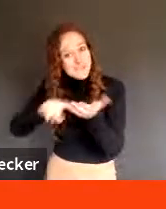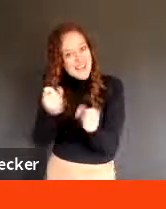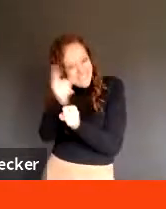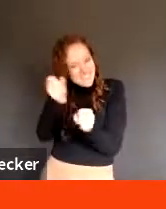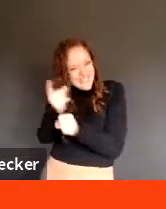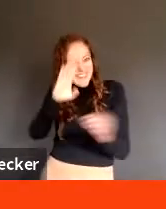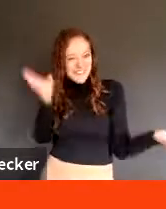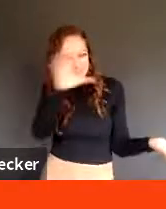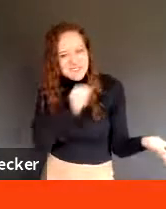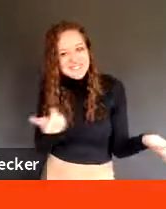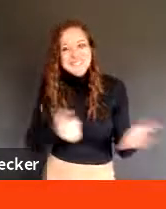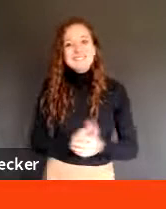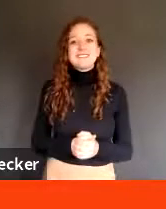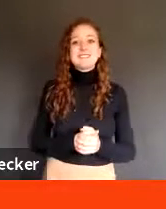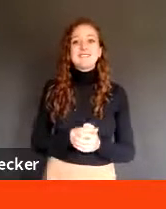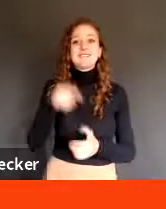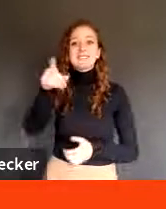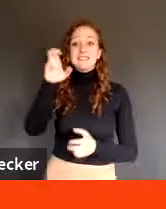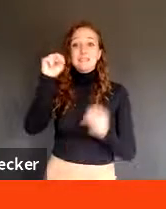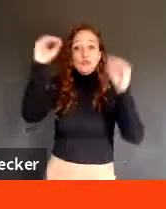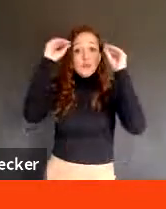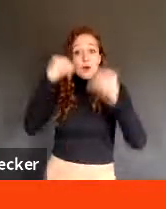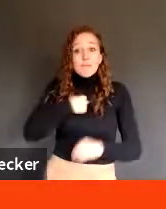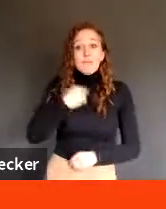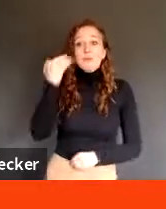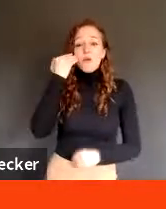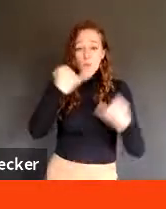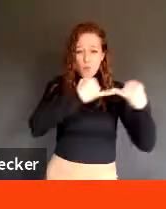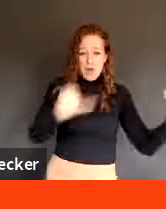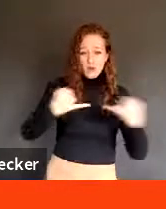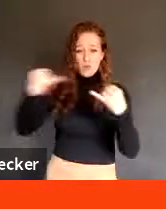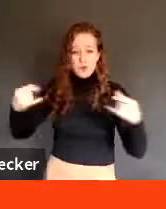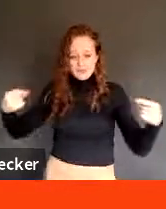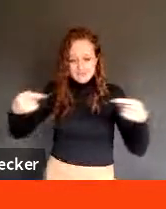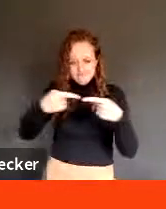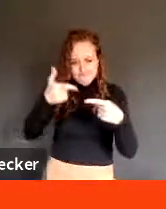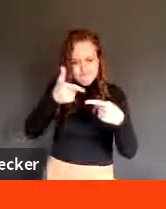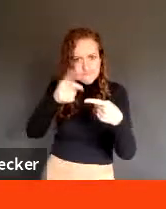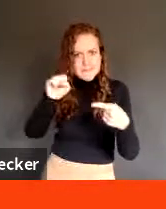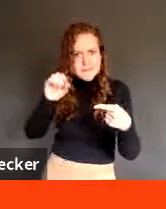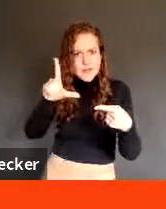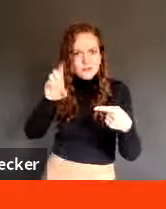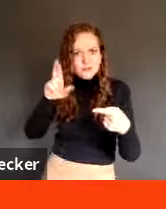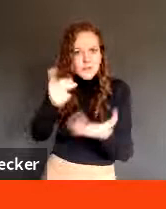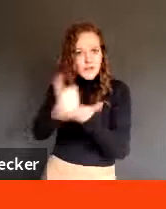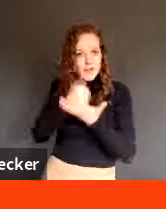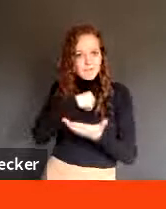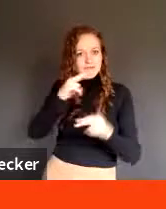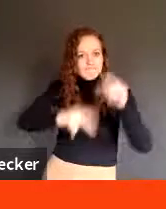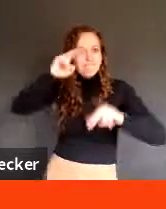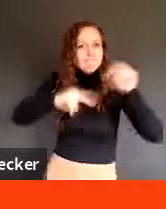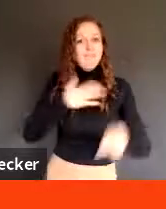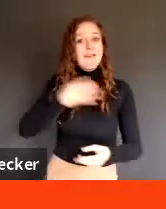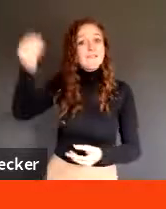biggest fan. She came to help me with my research every single year without fail. She even taught me how to solder wires